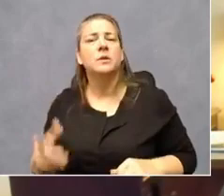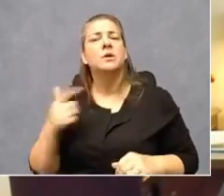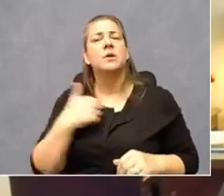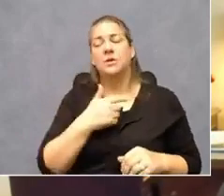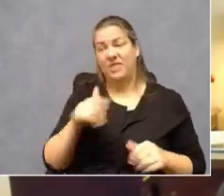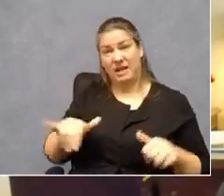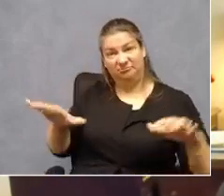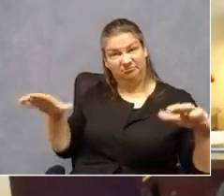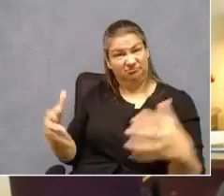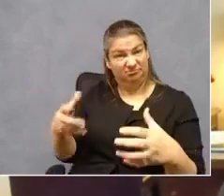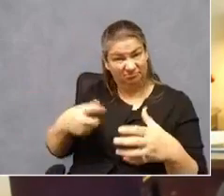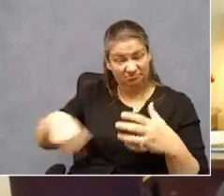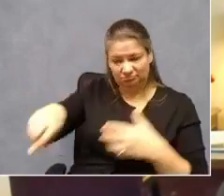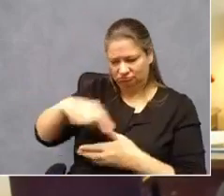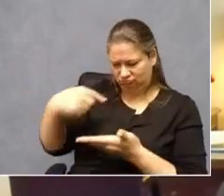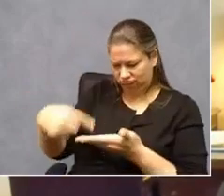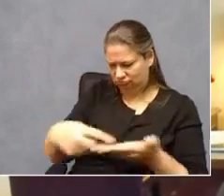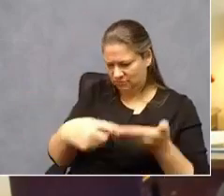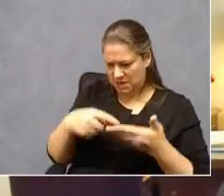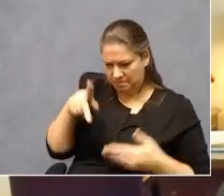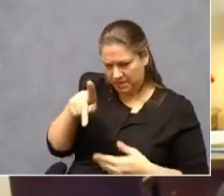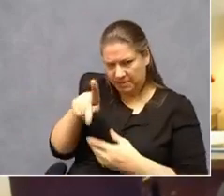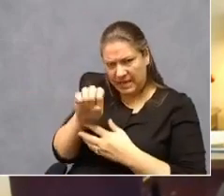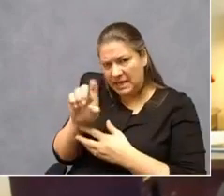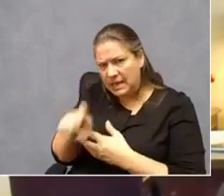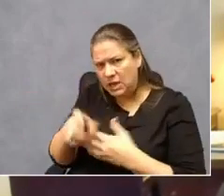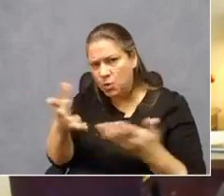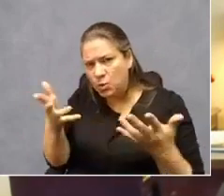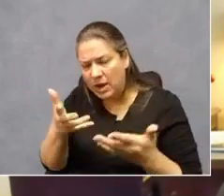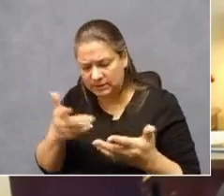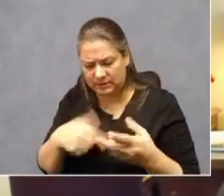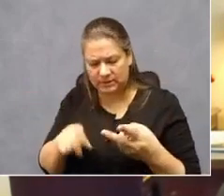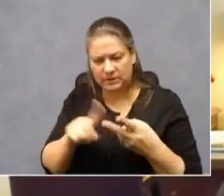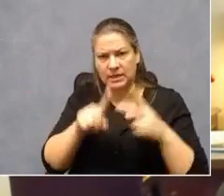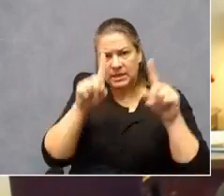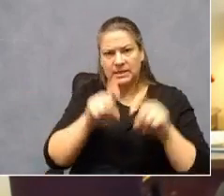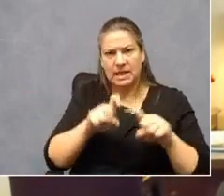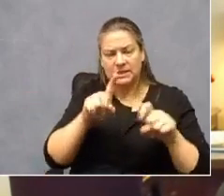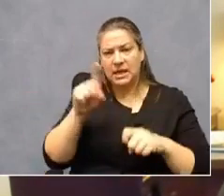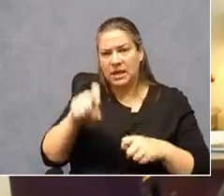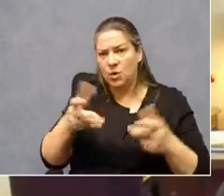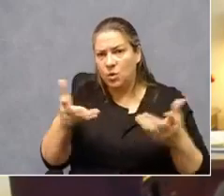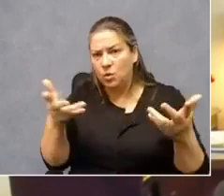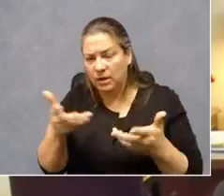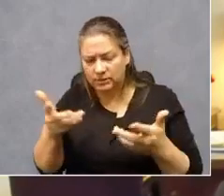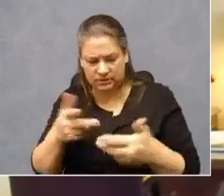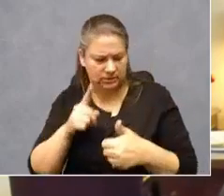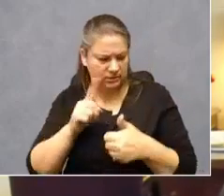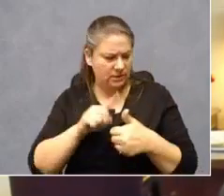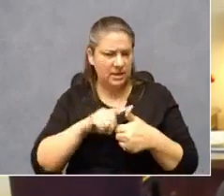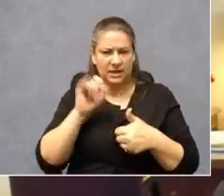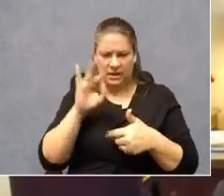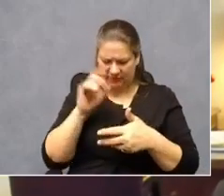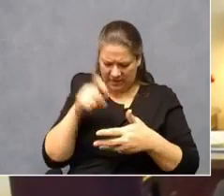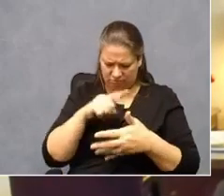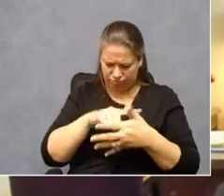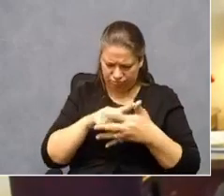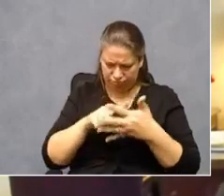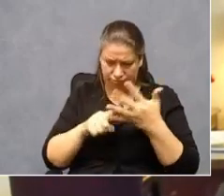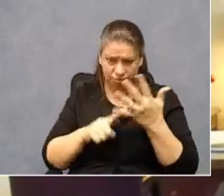PPE and inventory needs as they arise. Nursing facilities could apply and try to get and